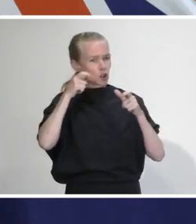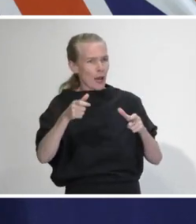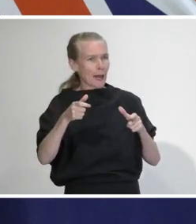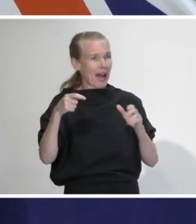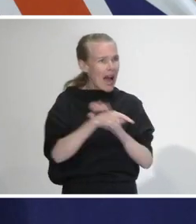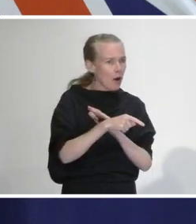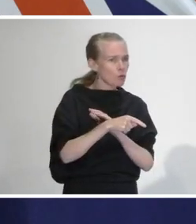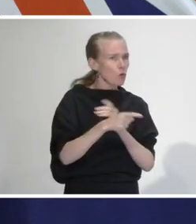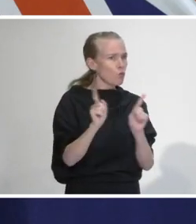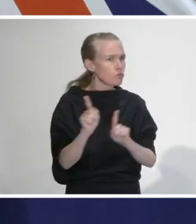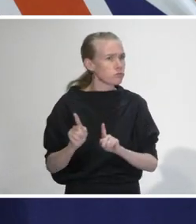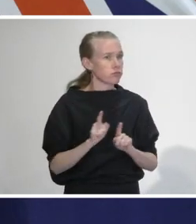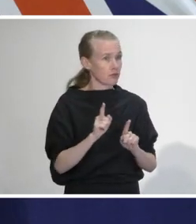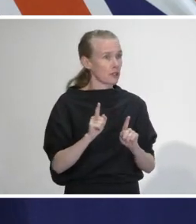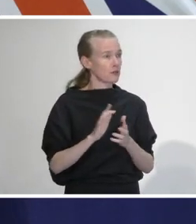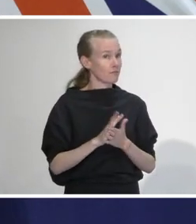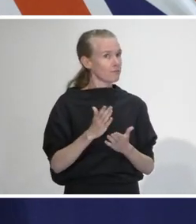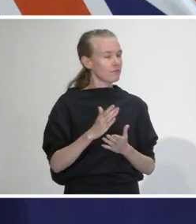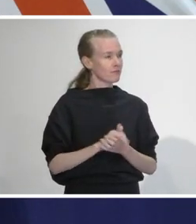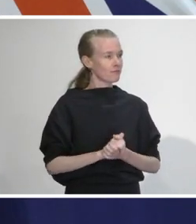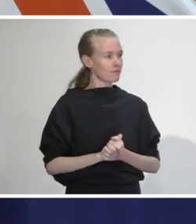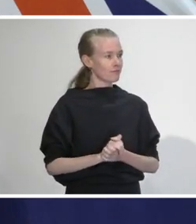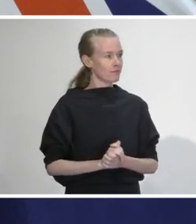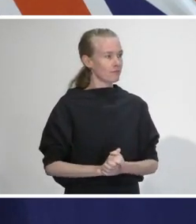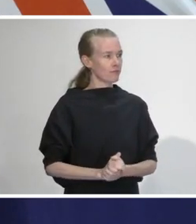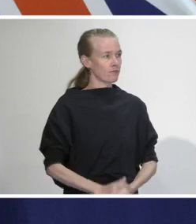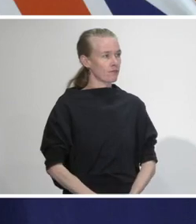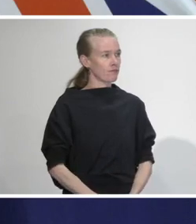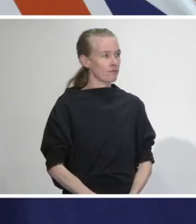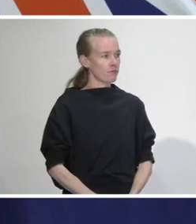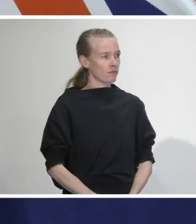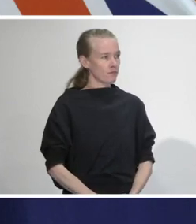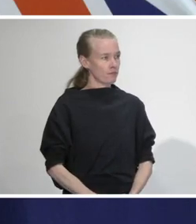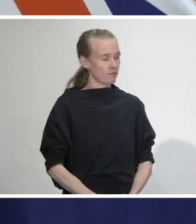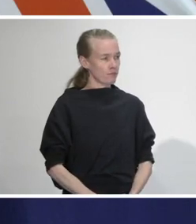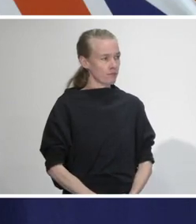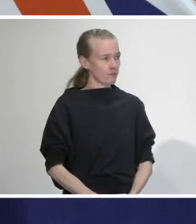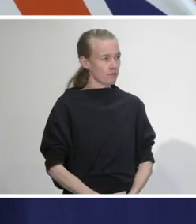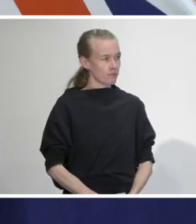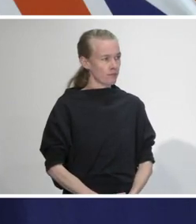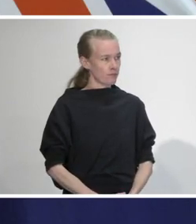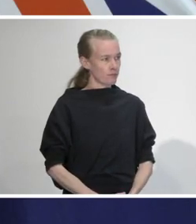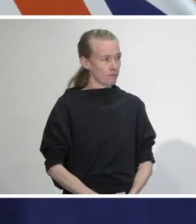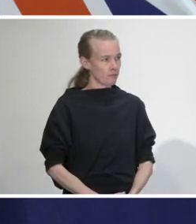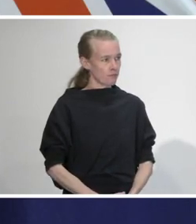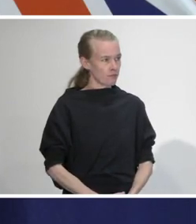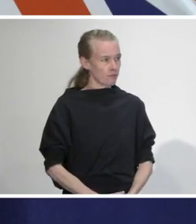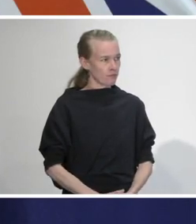number today, a stunning drop. How likely is it that these sorts of numbers are the numbers we're going to see in the days forward, or do you think there's potential